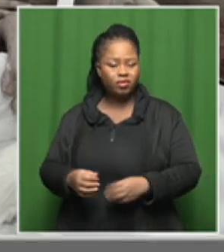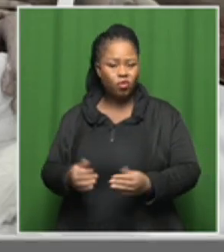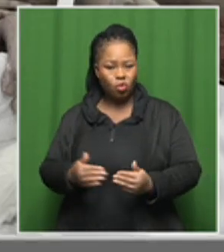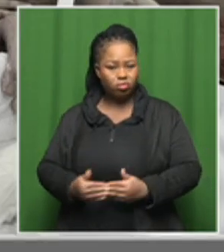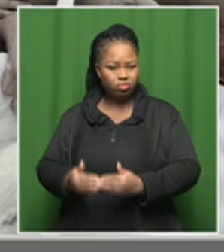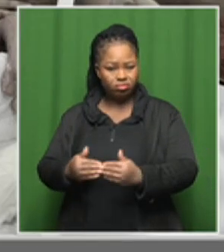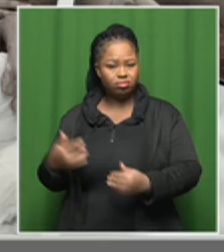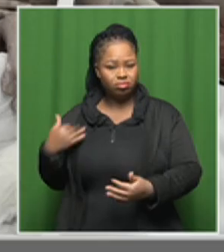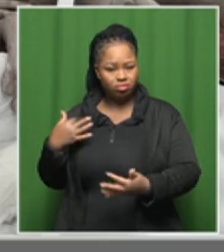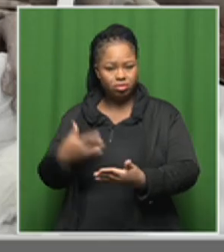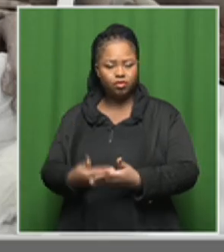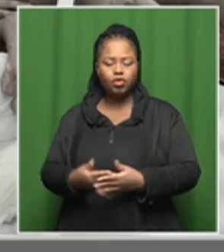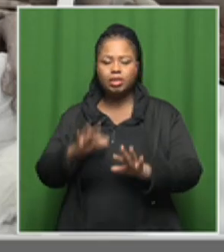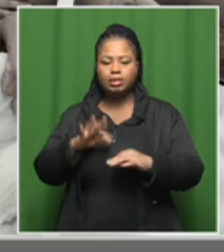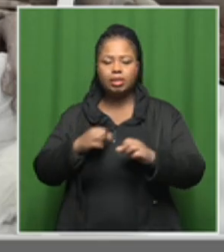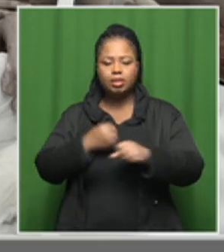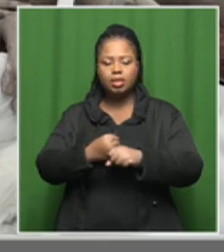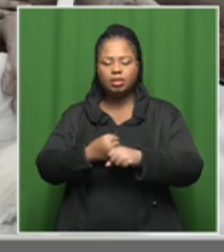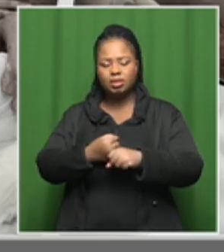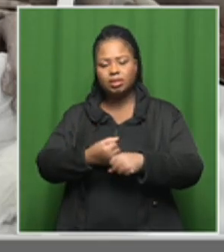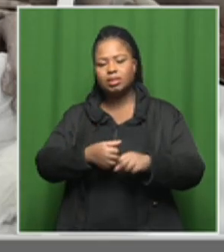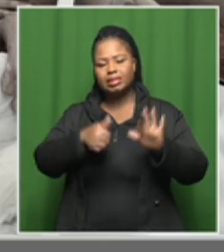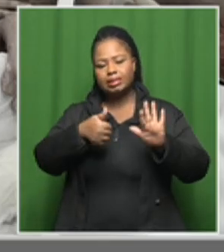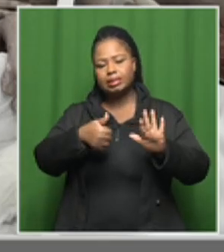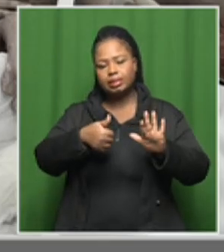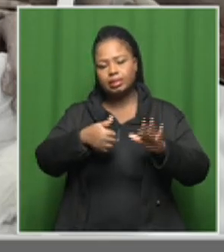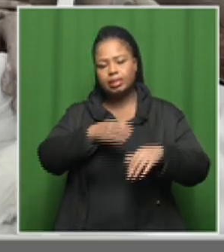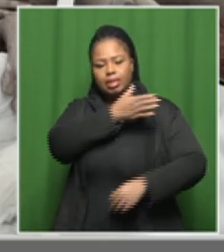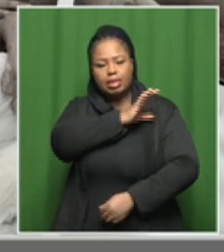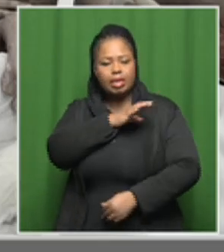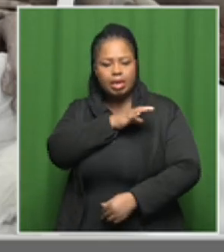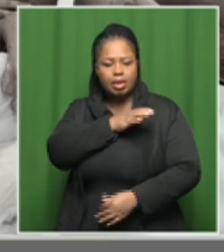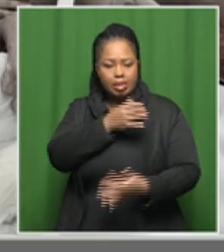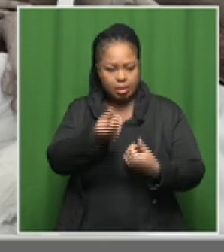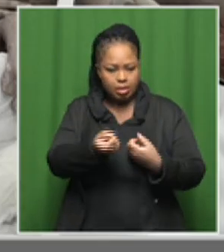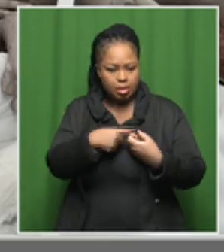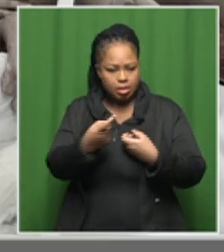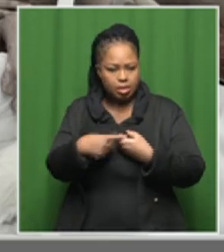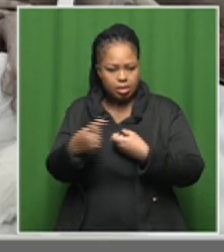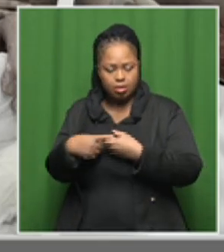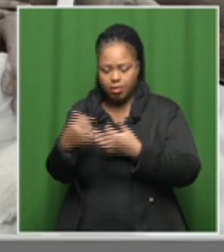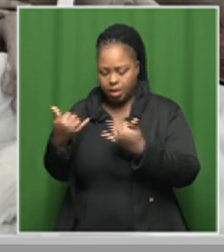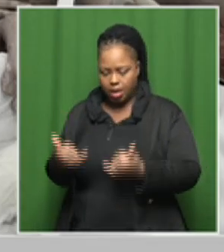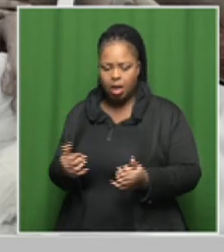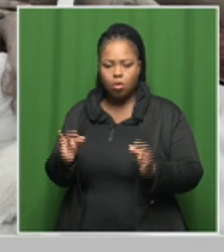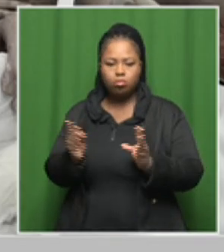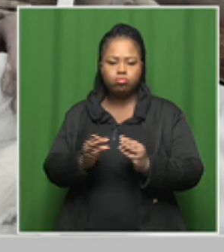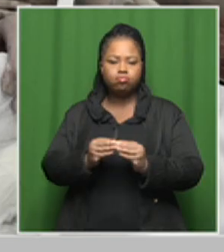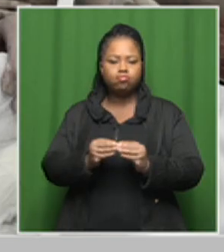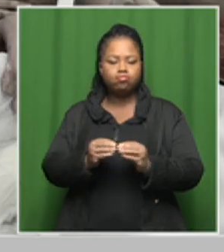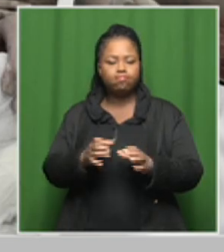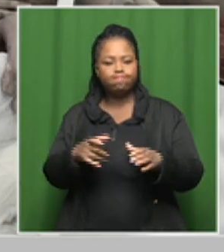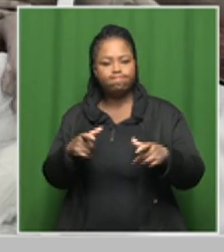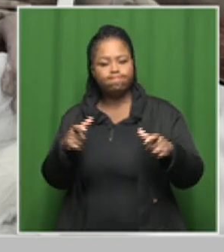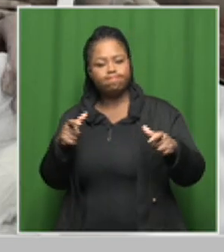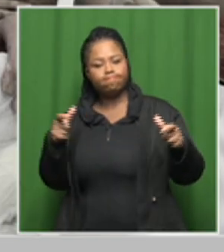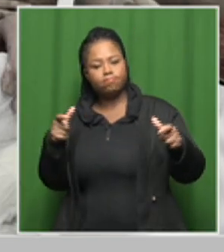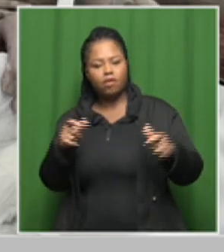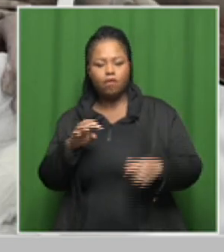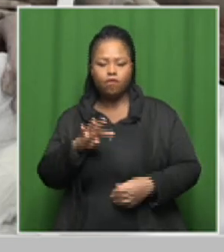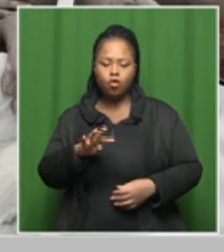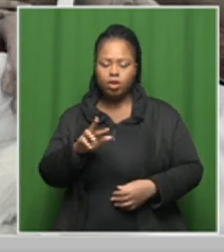years ago, we had 6 partner clinics in the state. We've now got 48. And we made a decision a few years ago, I think it was